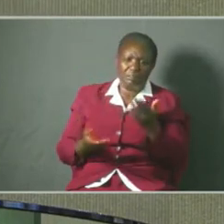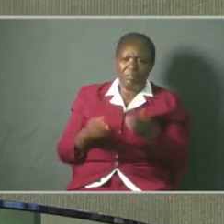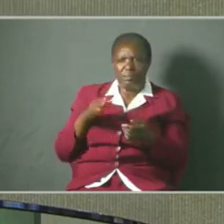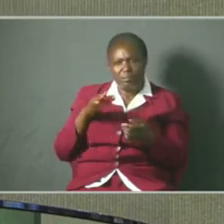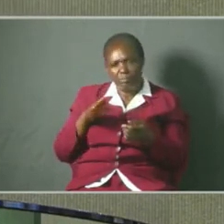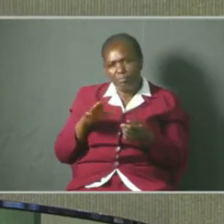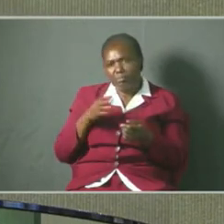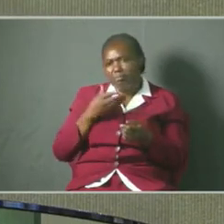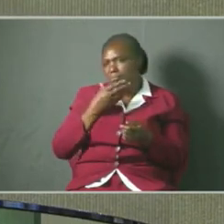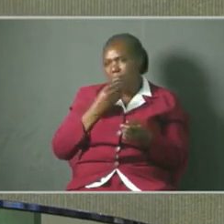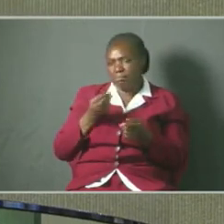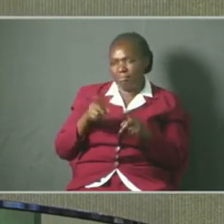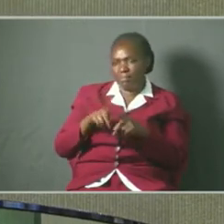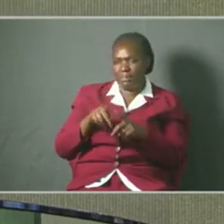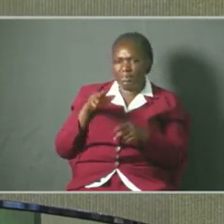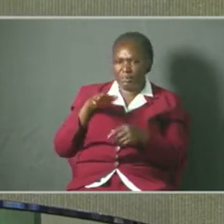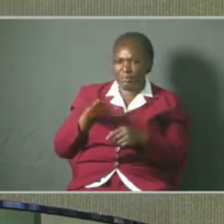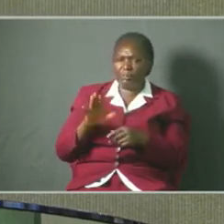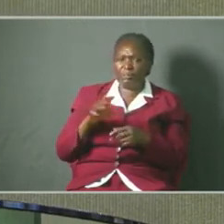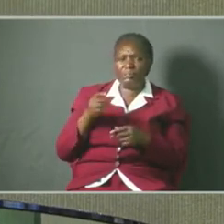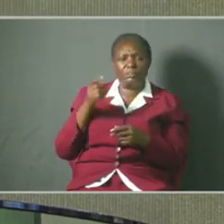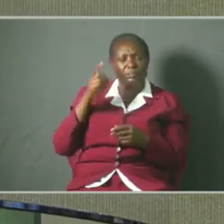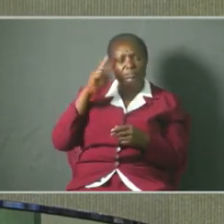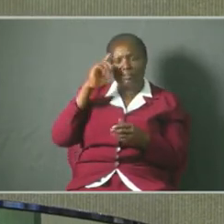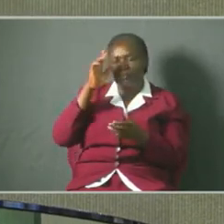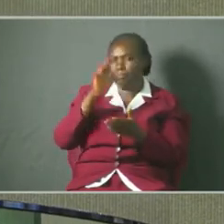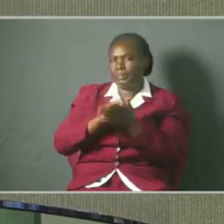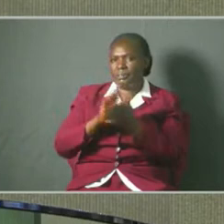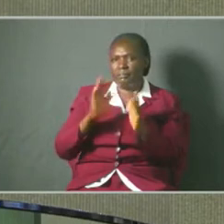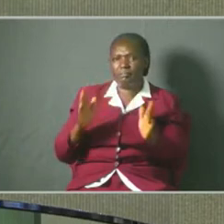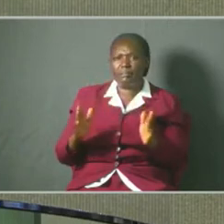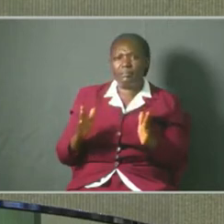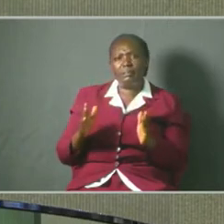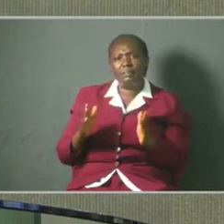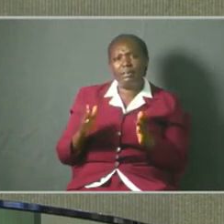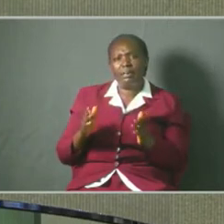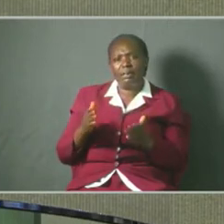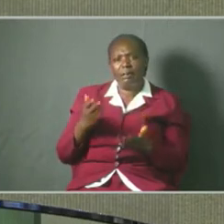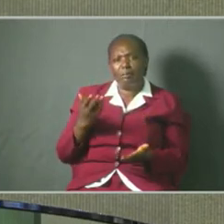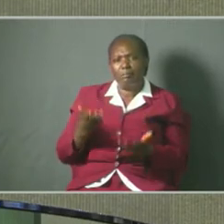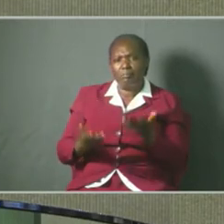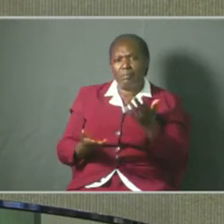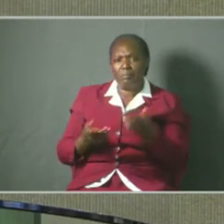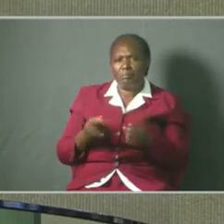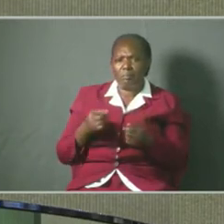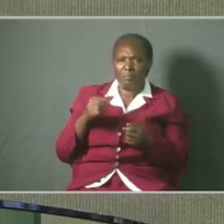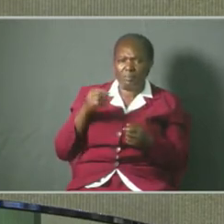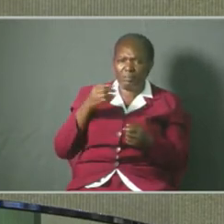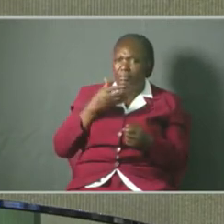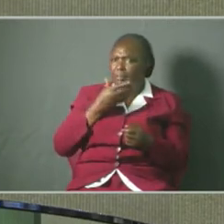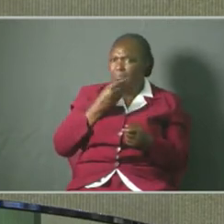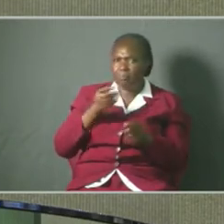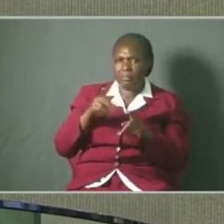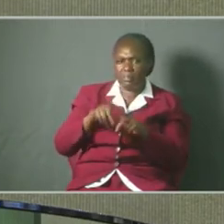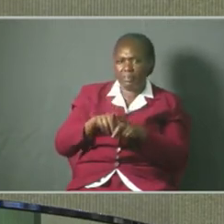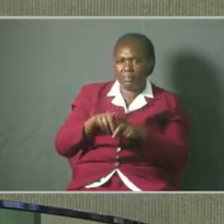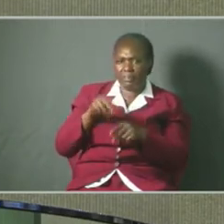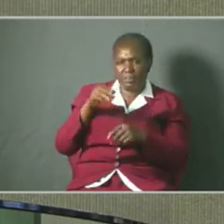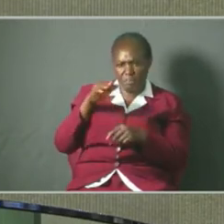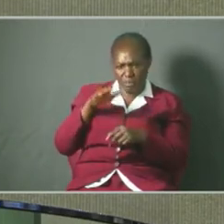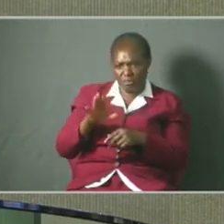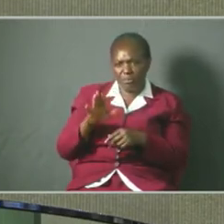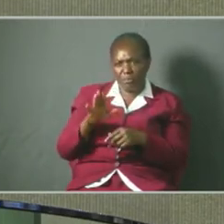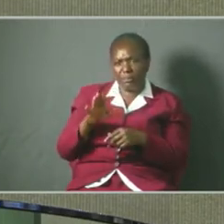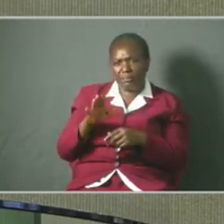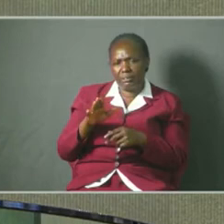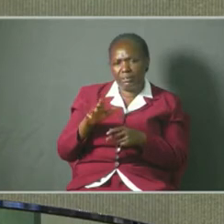a believer, and God has blessed him and he has excelled or she has excelled in her exams. Please invite us to the